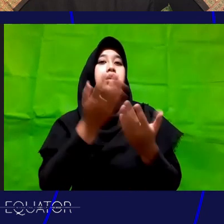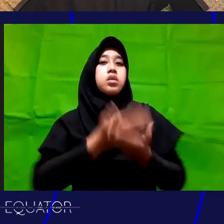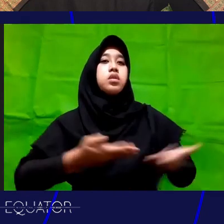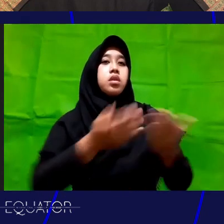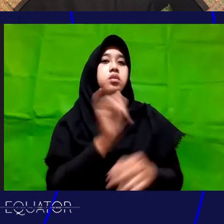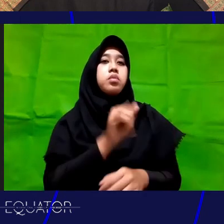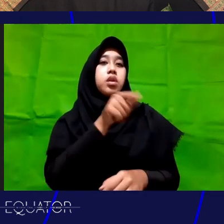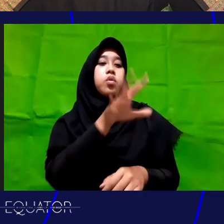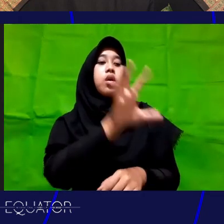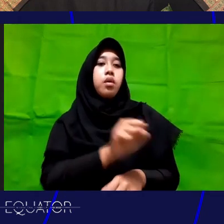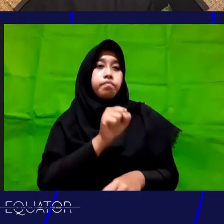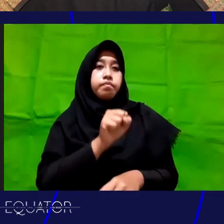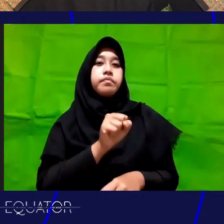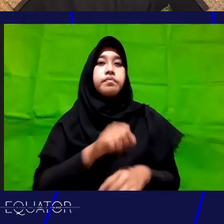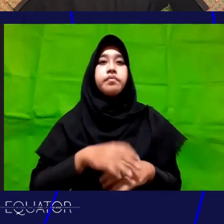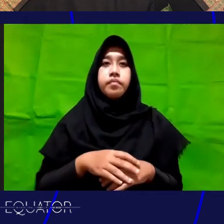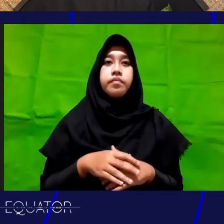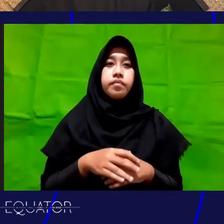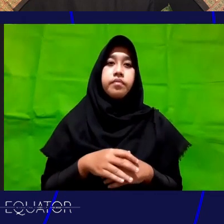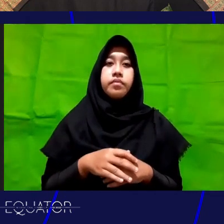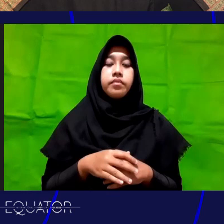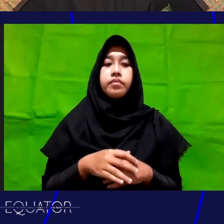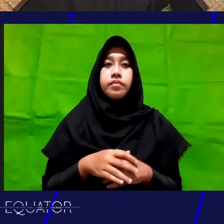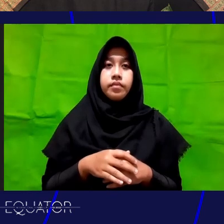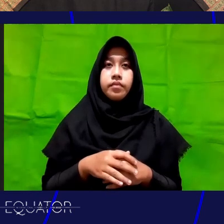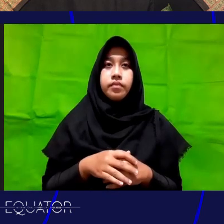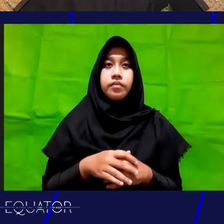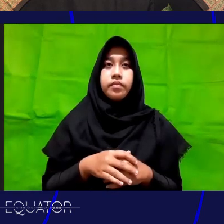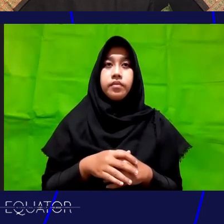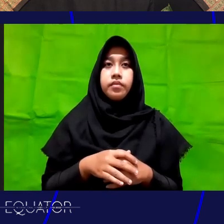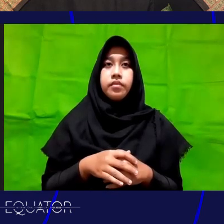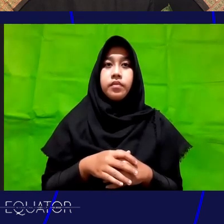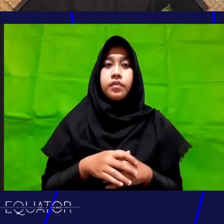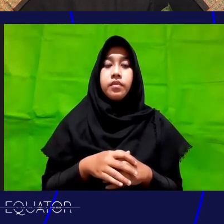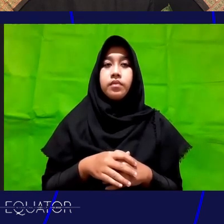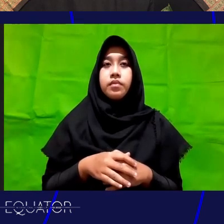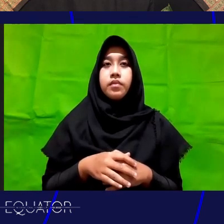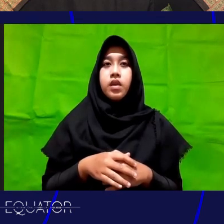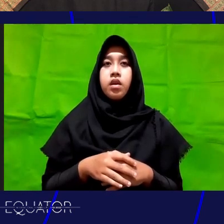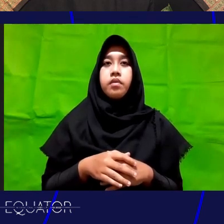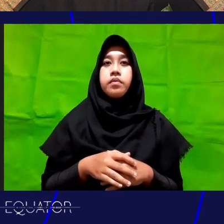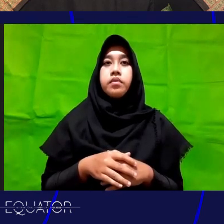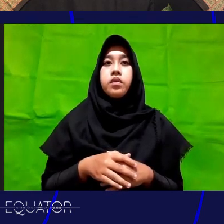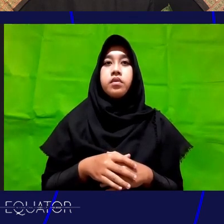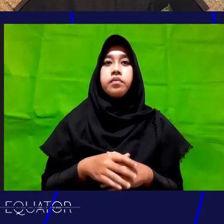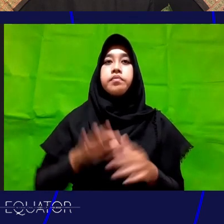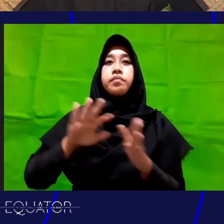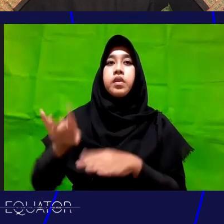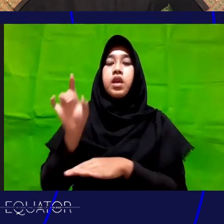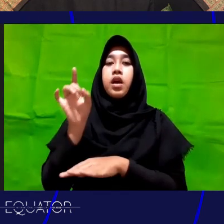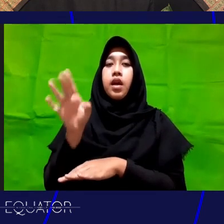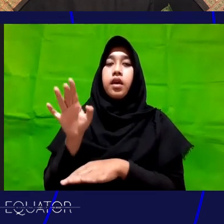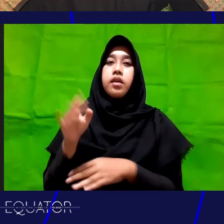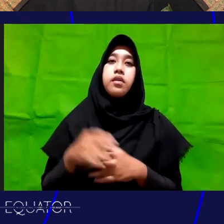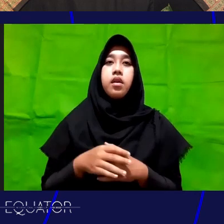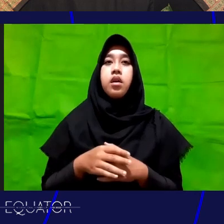other ways to understand and connect that are not being guided by a hegemonic